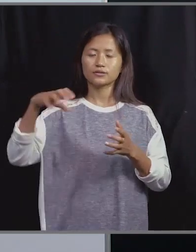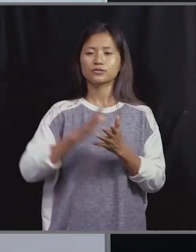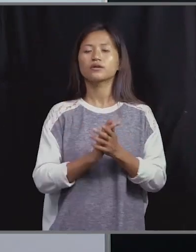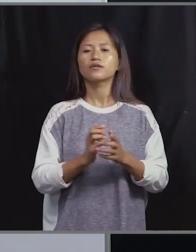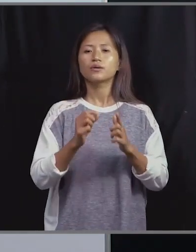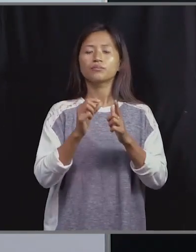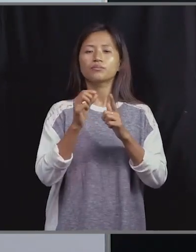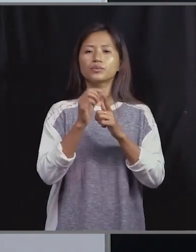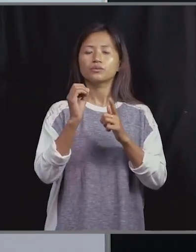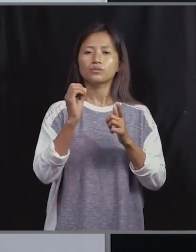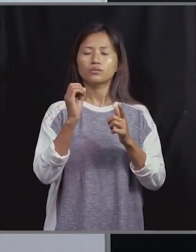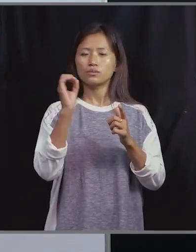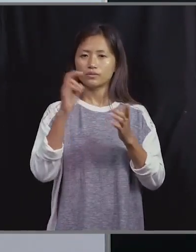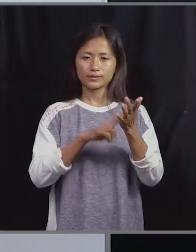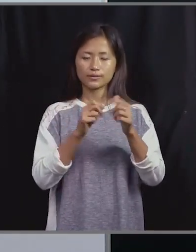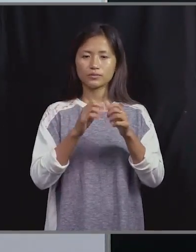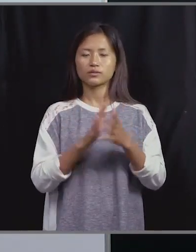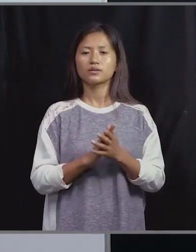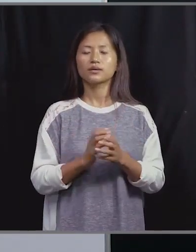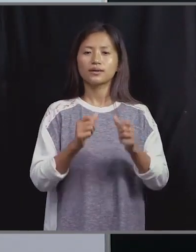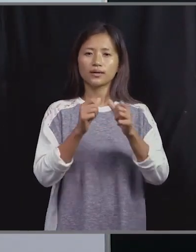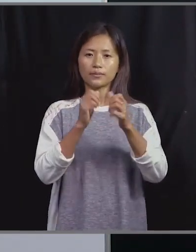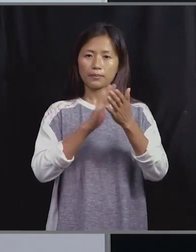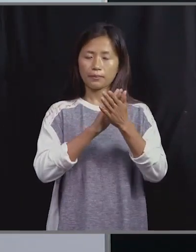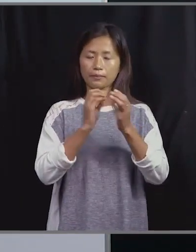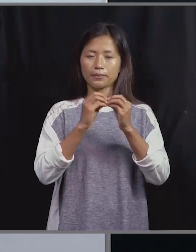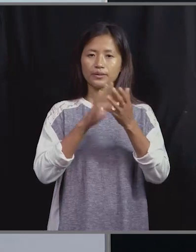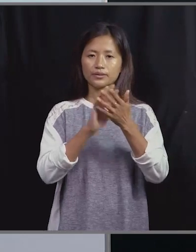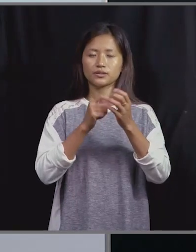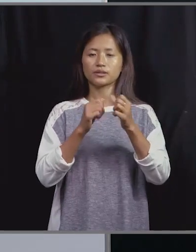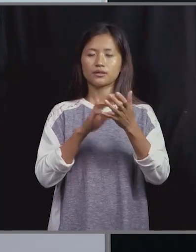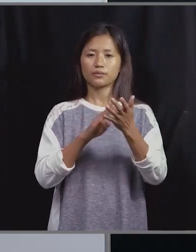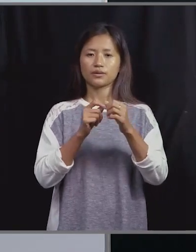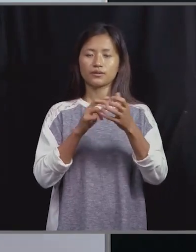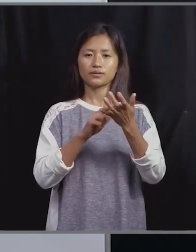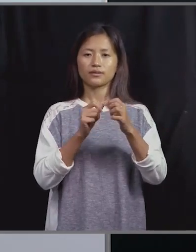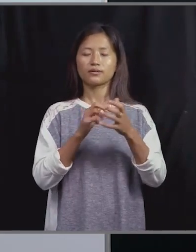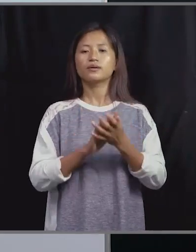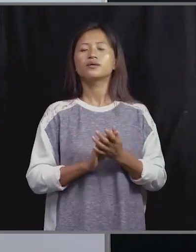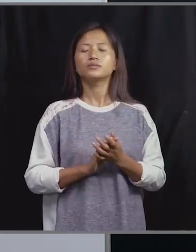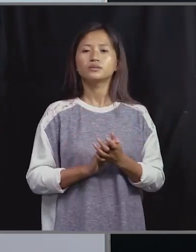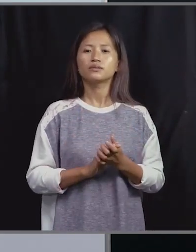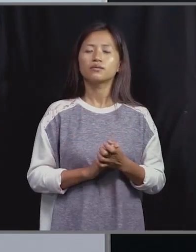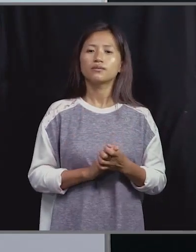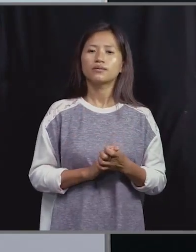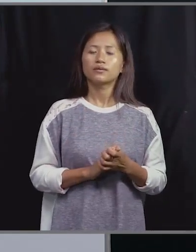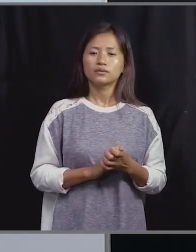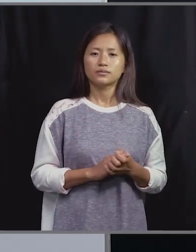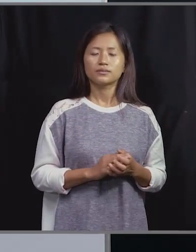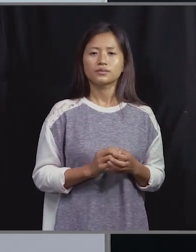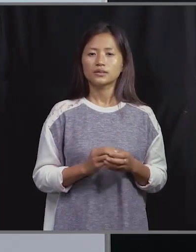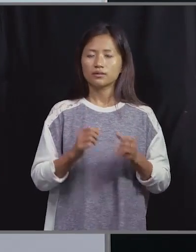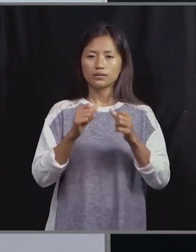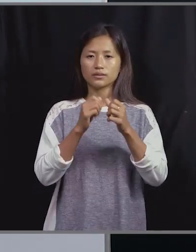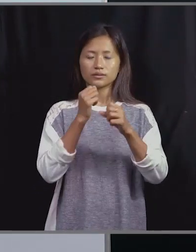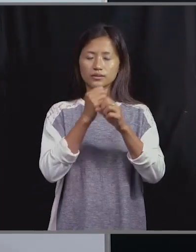and Ahmednagar is known as Deccan riot. Please remember that. The agrarian riot. When we say agrarian, it